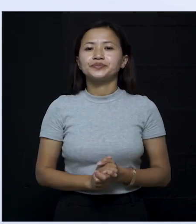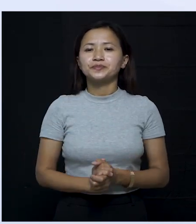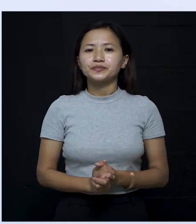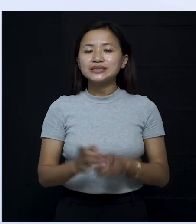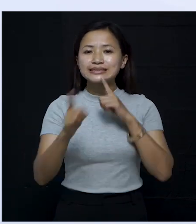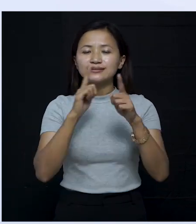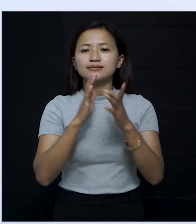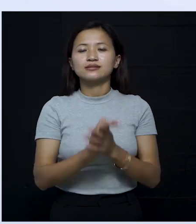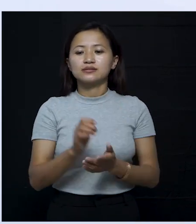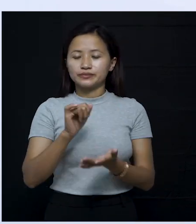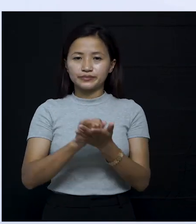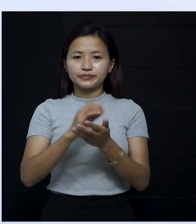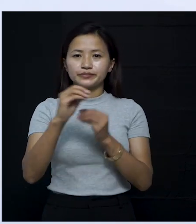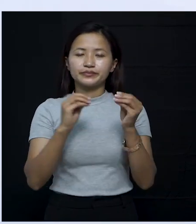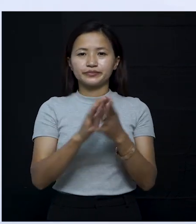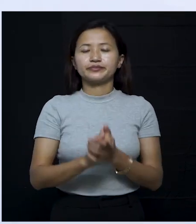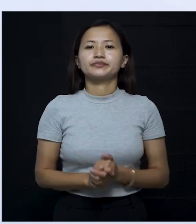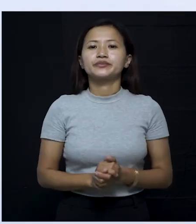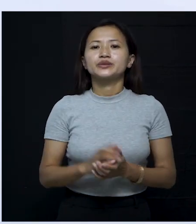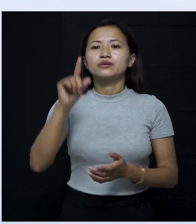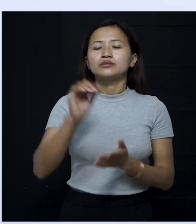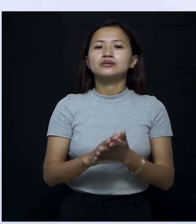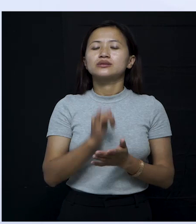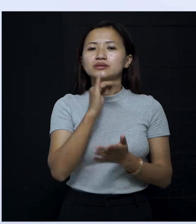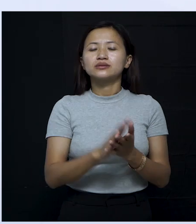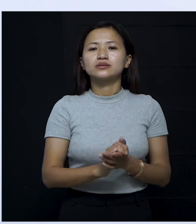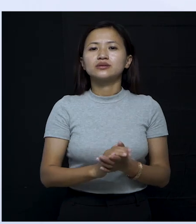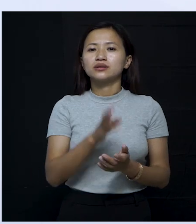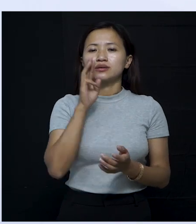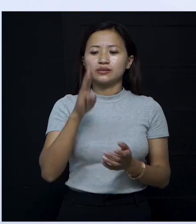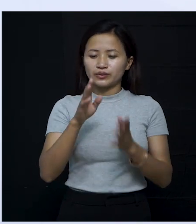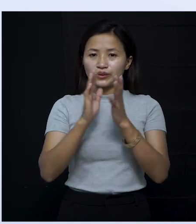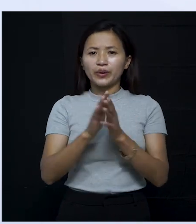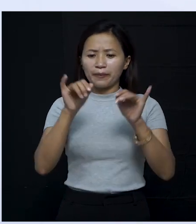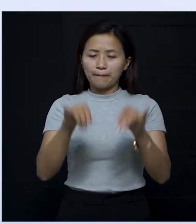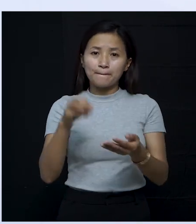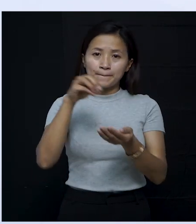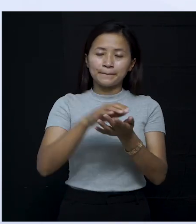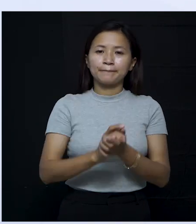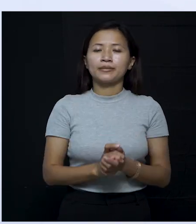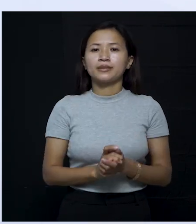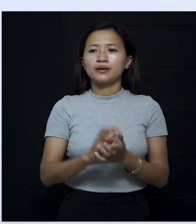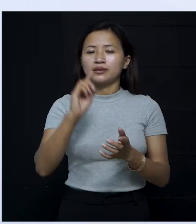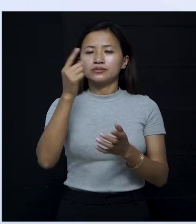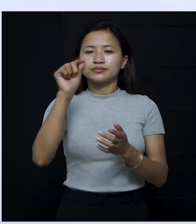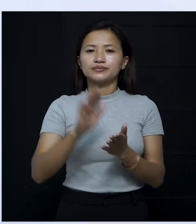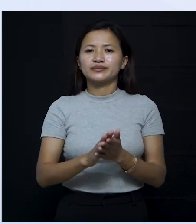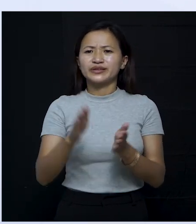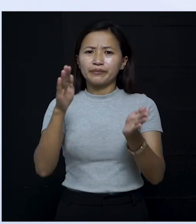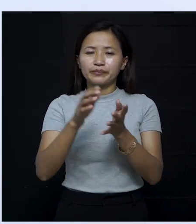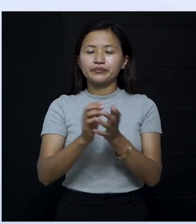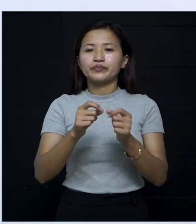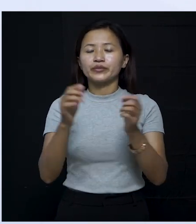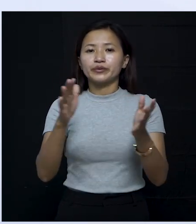be discussing about that. But here, what I'll be doing is, I will be mentioning, okay? We will be doing it only the brief in